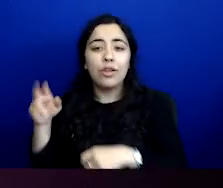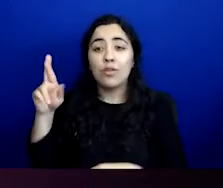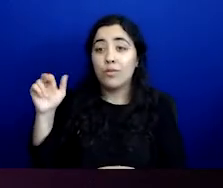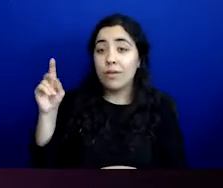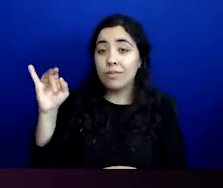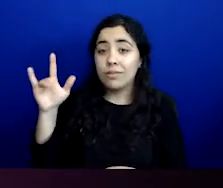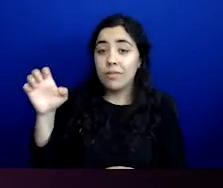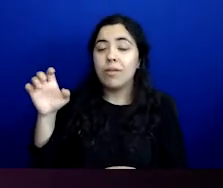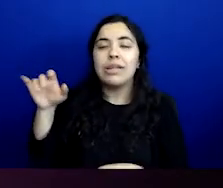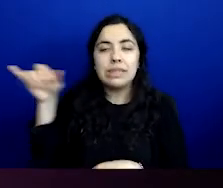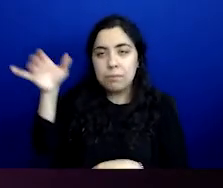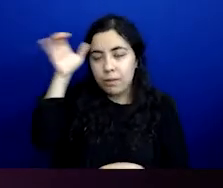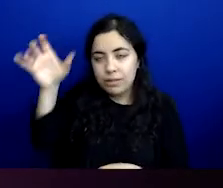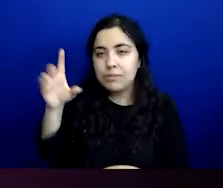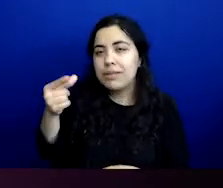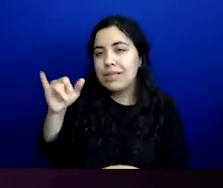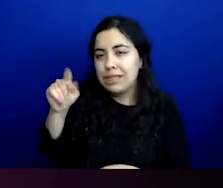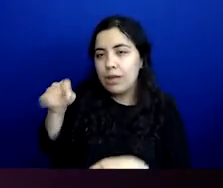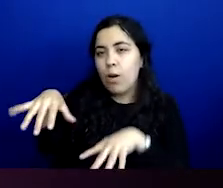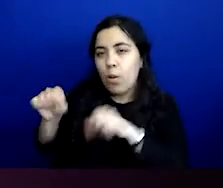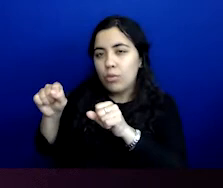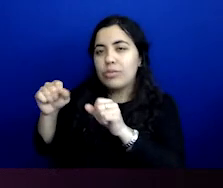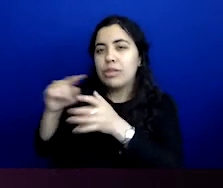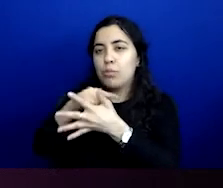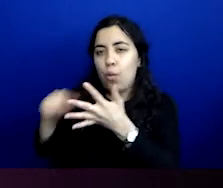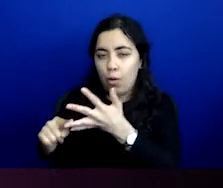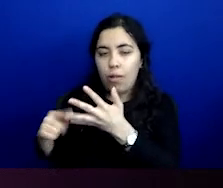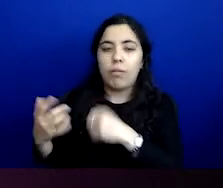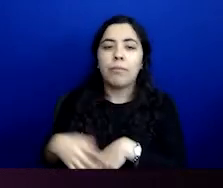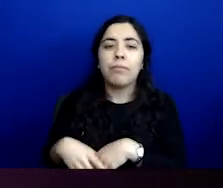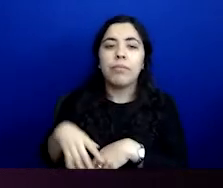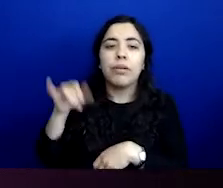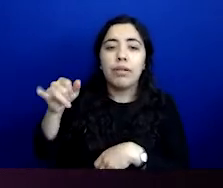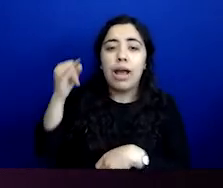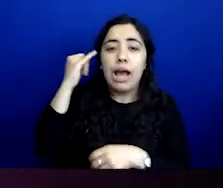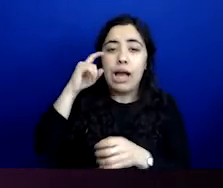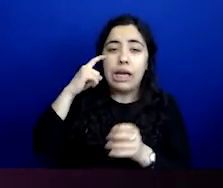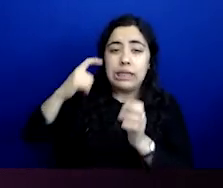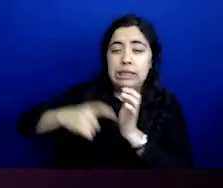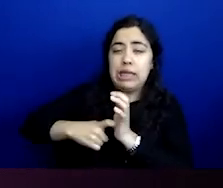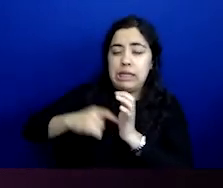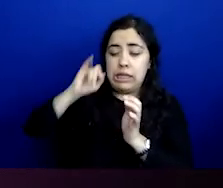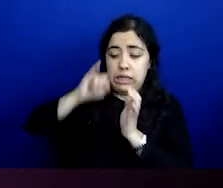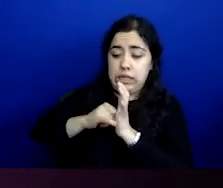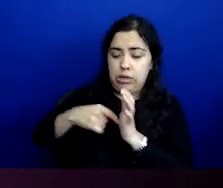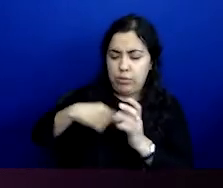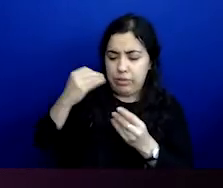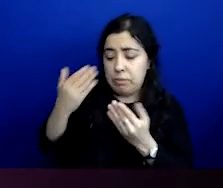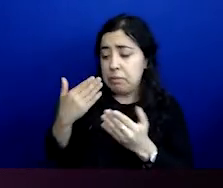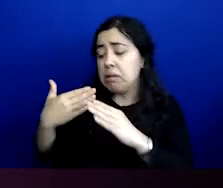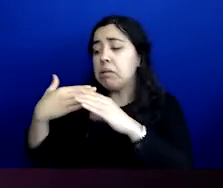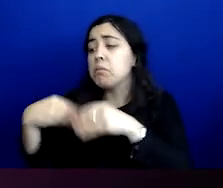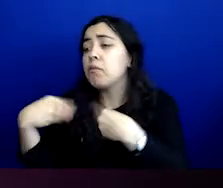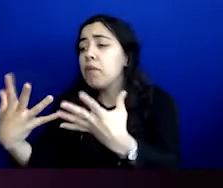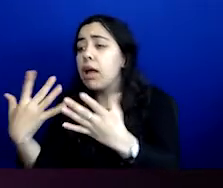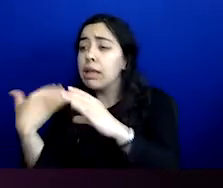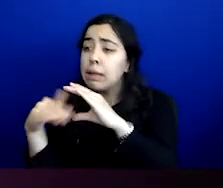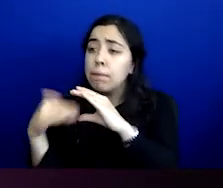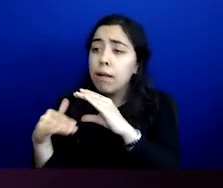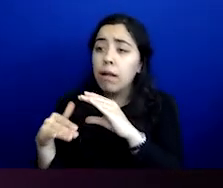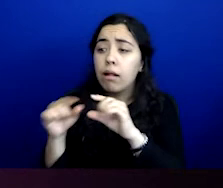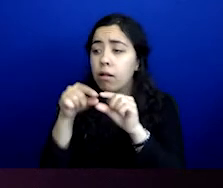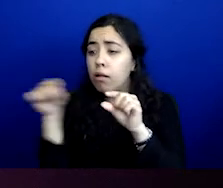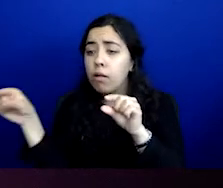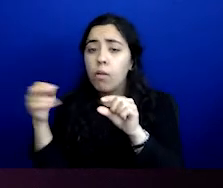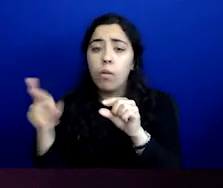decentralized Git hosting protocol. When we think about identity, we might be used to giving our email address, or we might be using something like OAuth